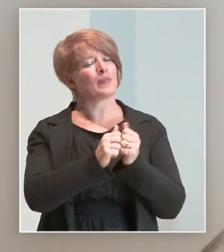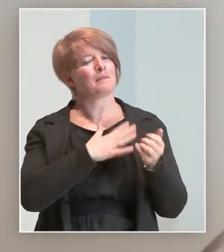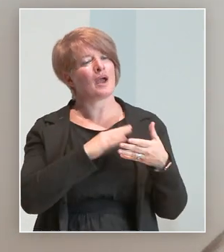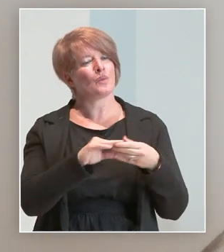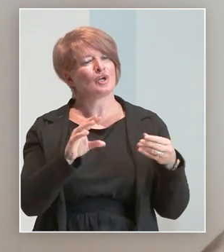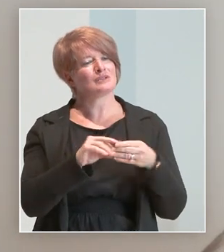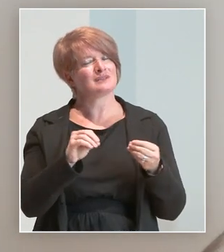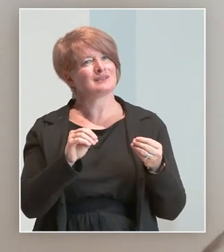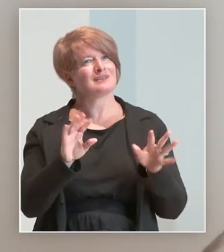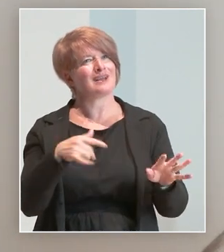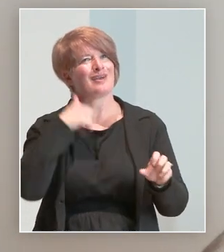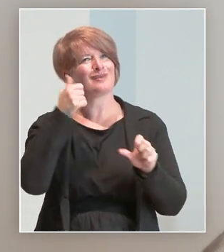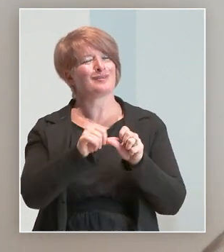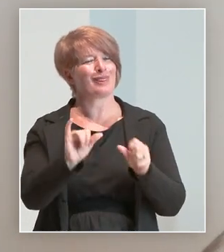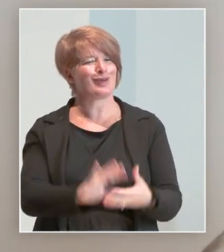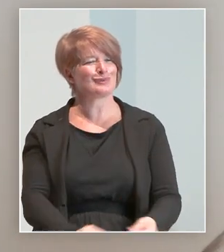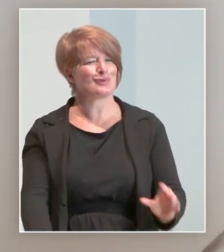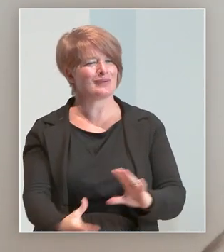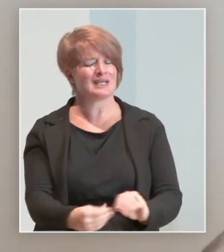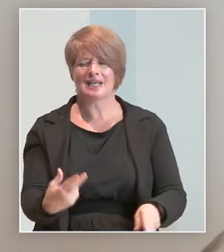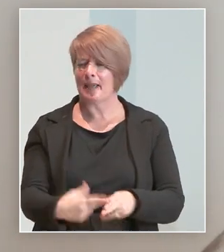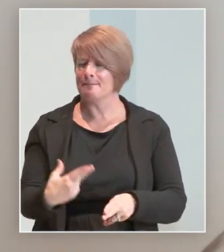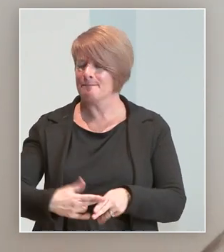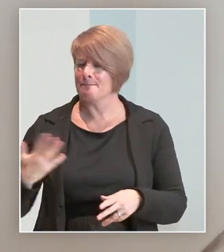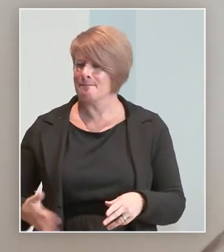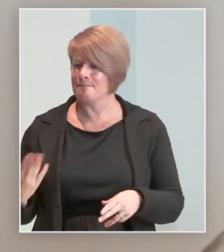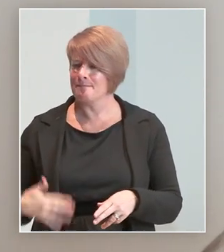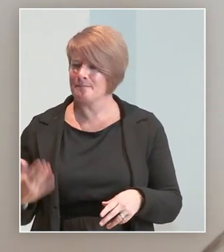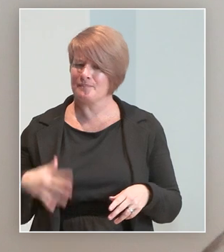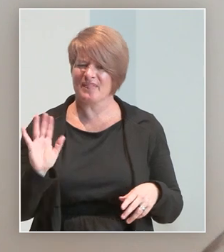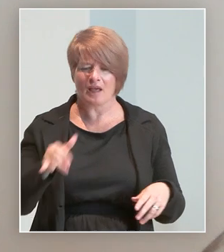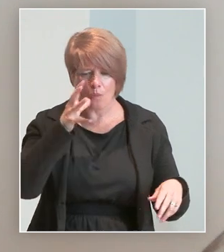I remember this story. What was the name? The woman.